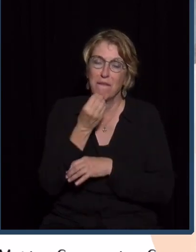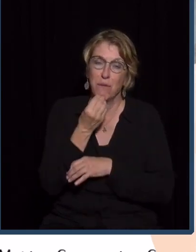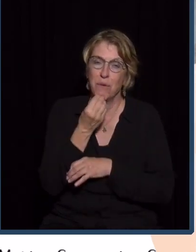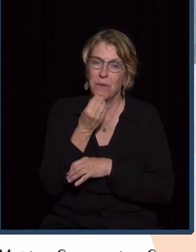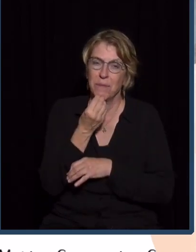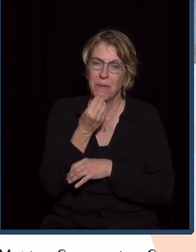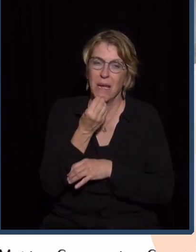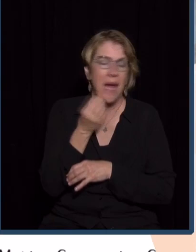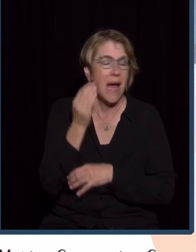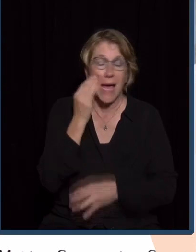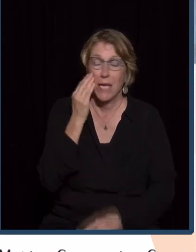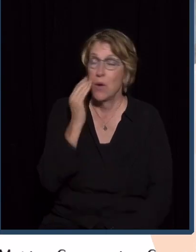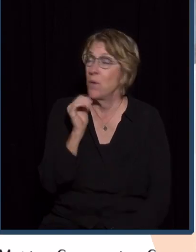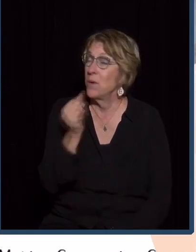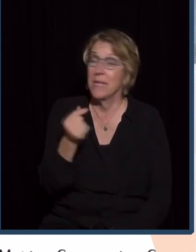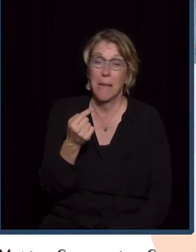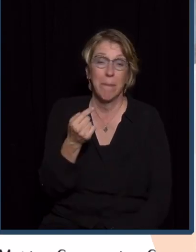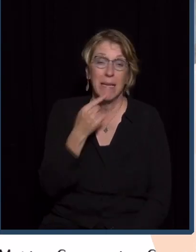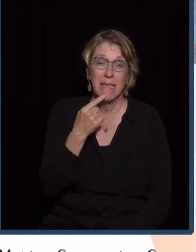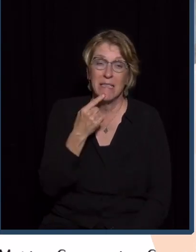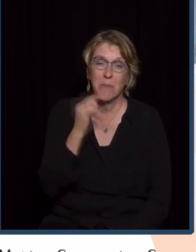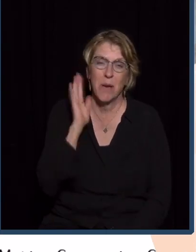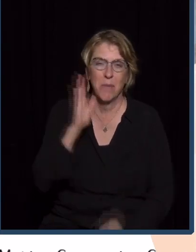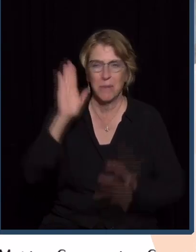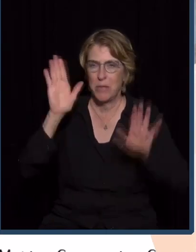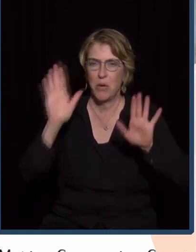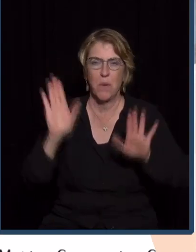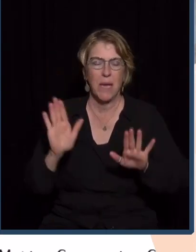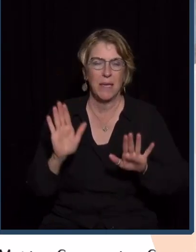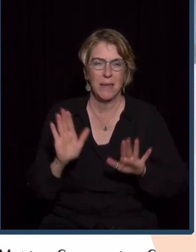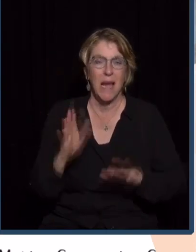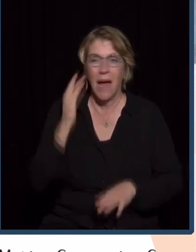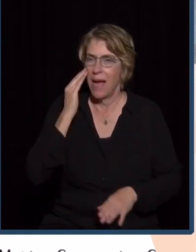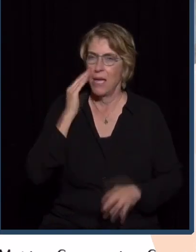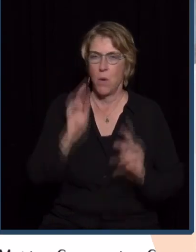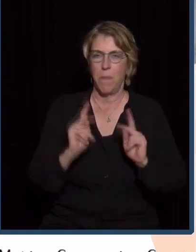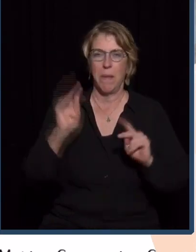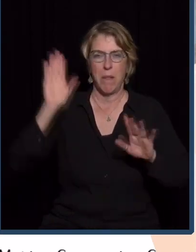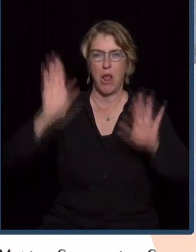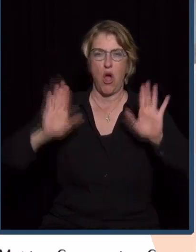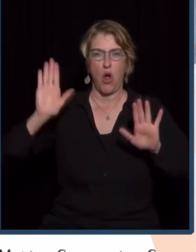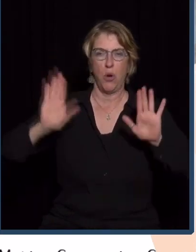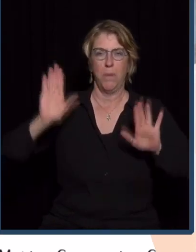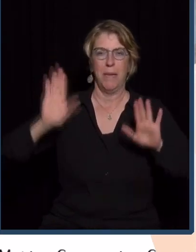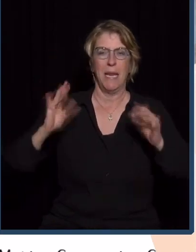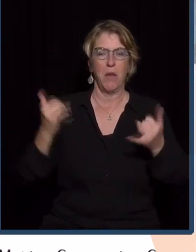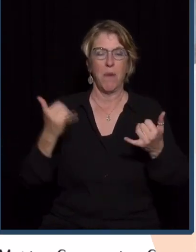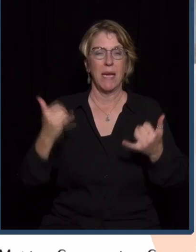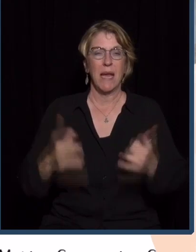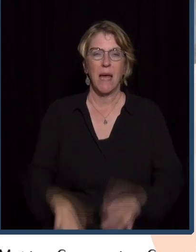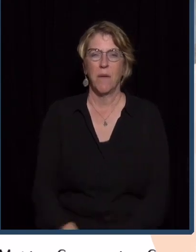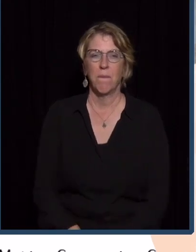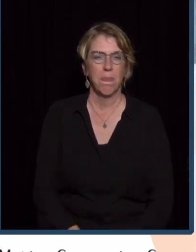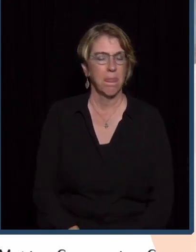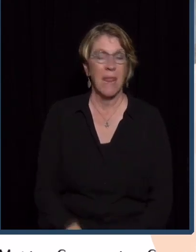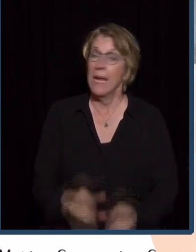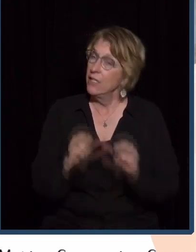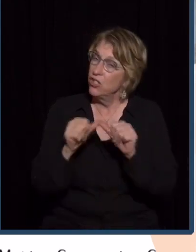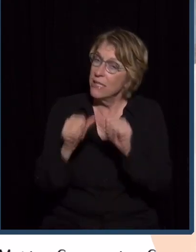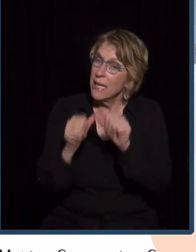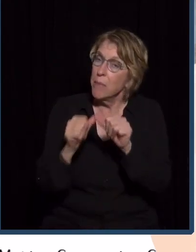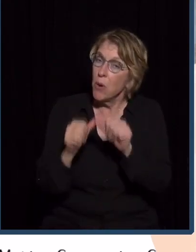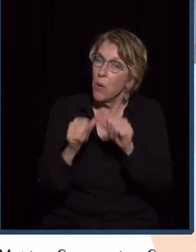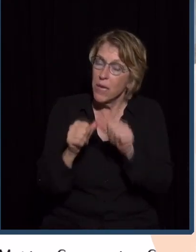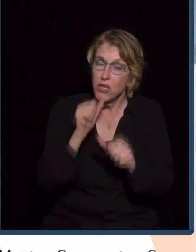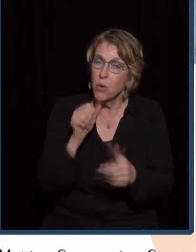not disappoint. This is gonna be great. And I can see so many of you are bidding on these right now. Do not stop. These are